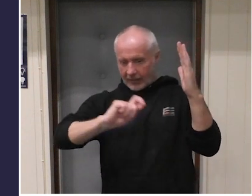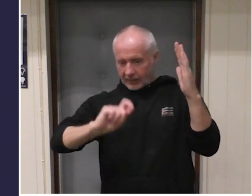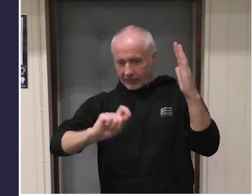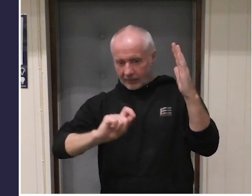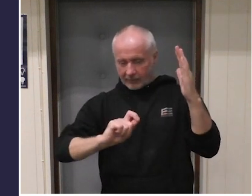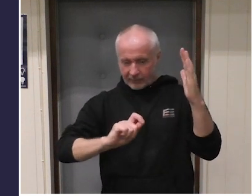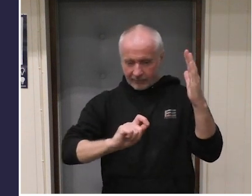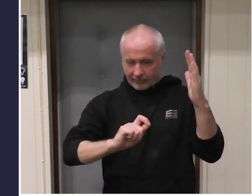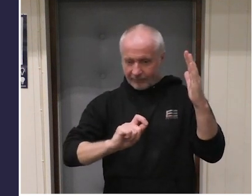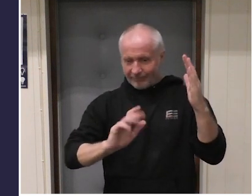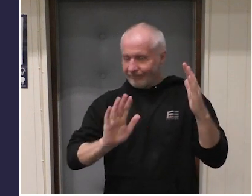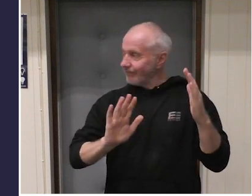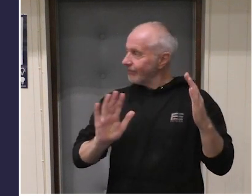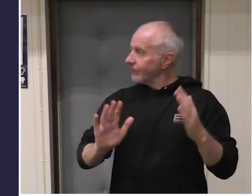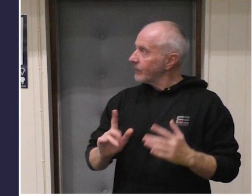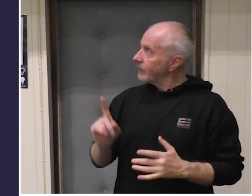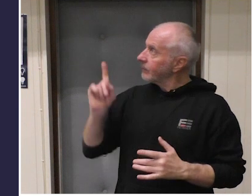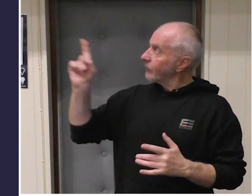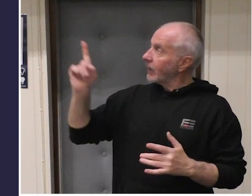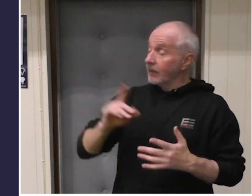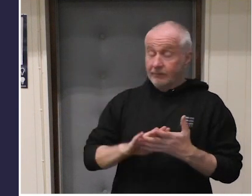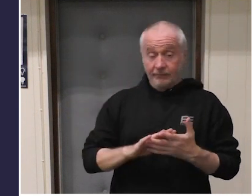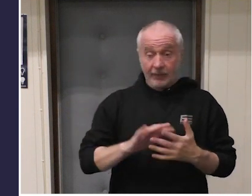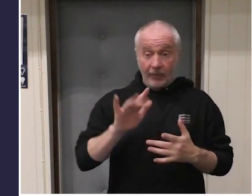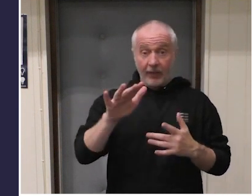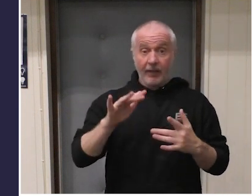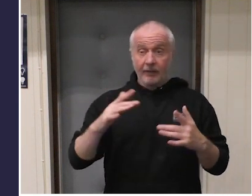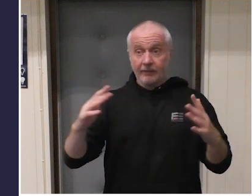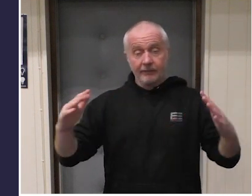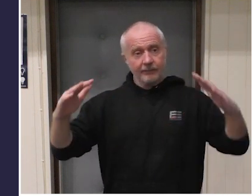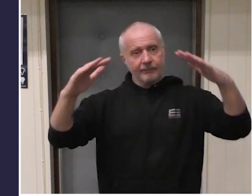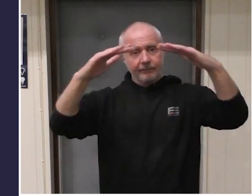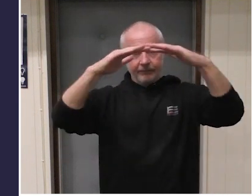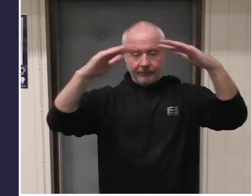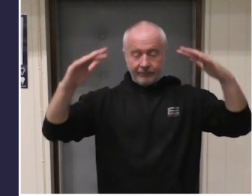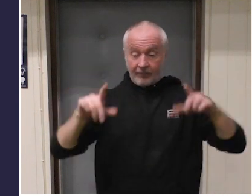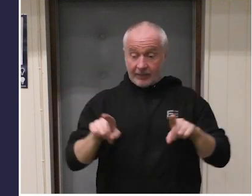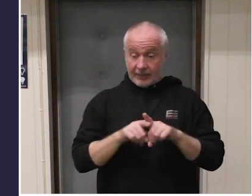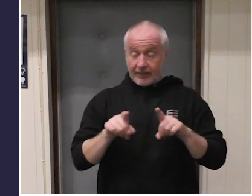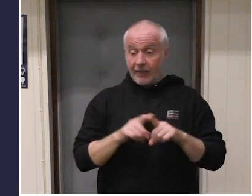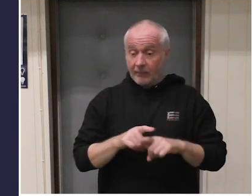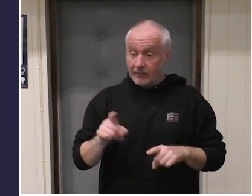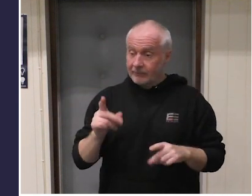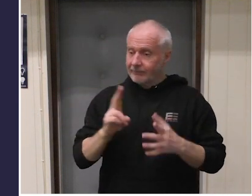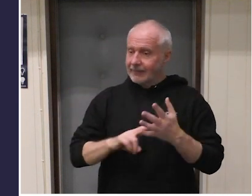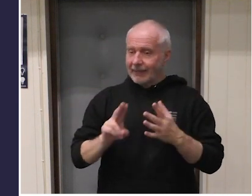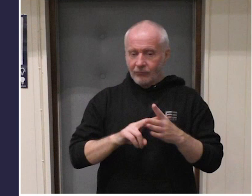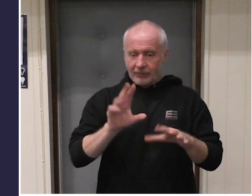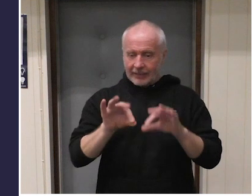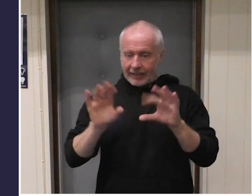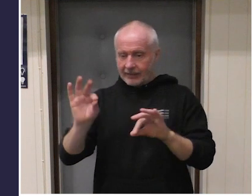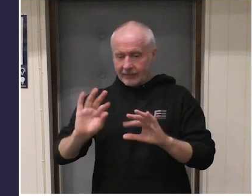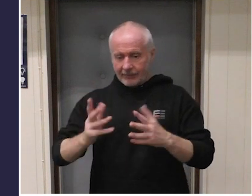Yeah? This was there by design. In the same way we think natural selection must have given us less stable